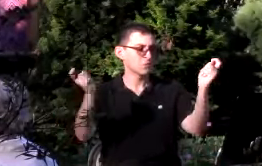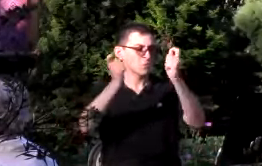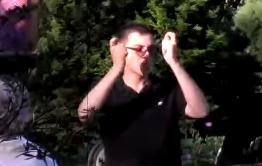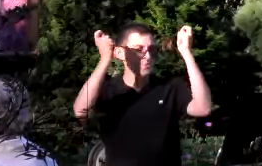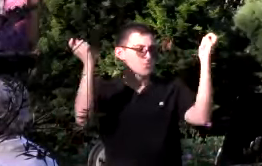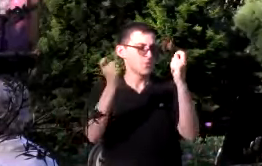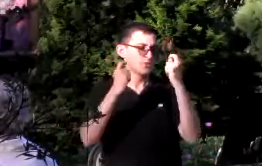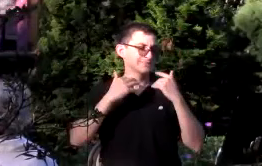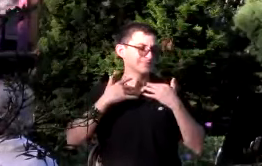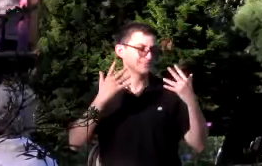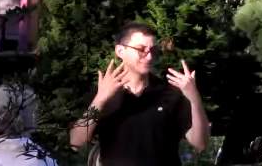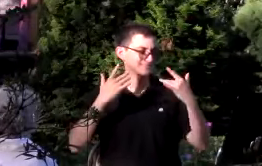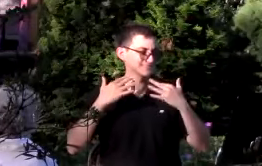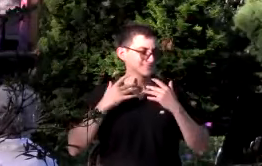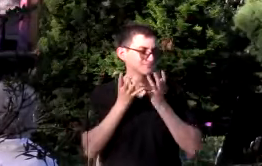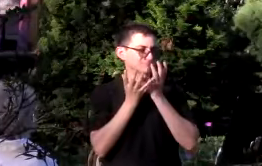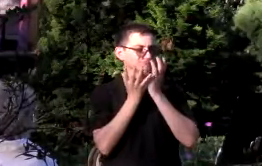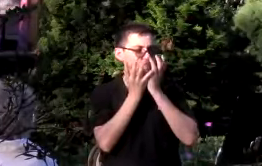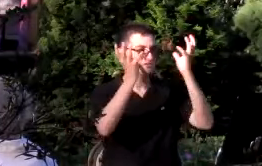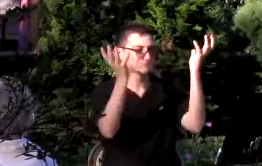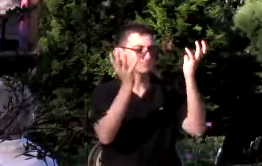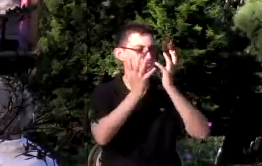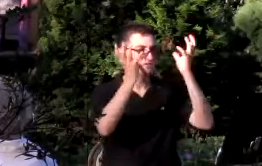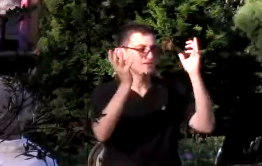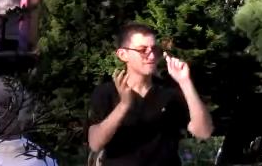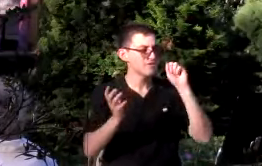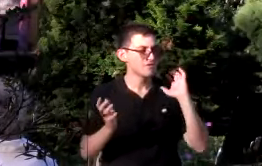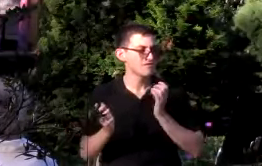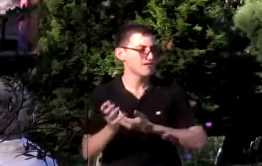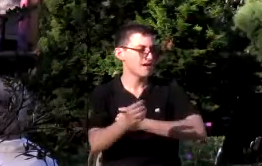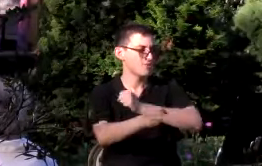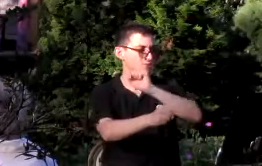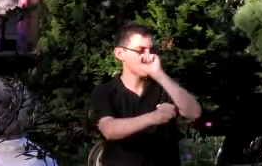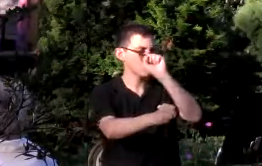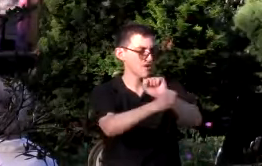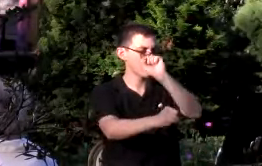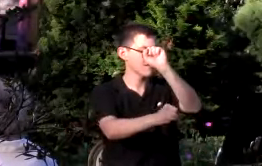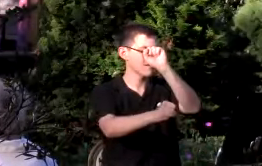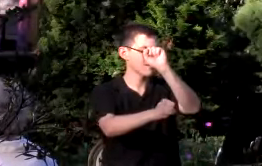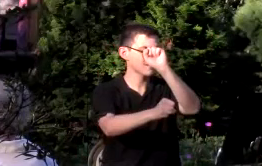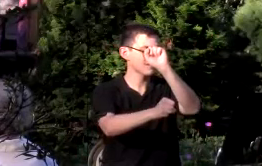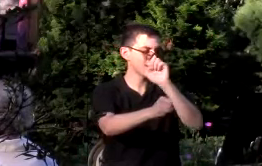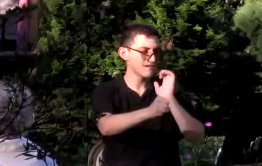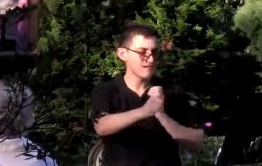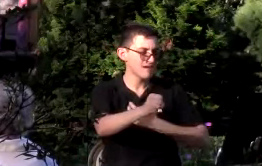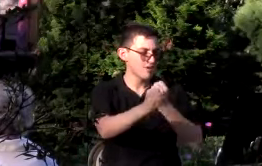Haaretz, Yiram Hayam, Yiram Hayam, Yiram Hayam,